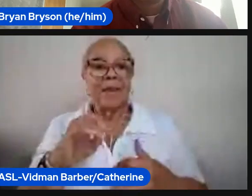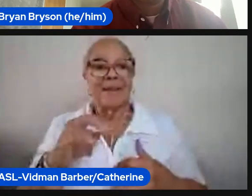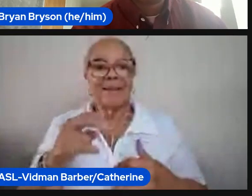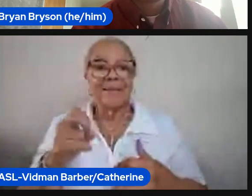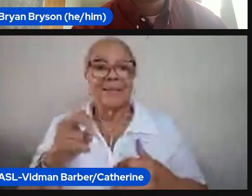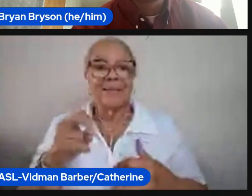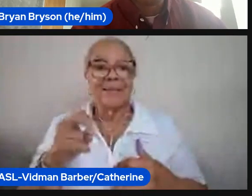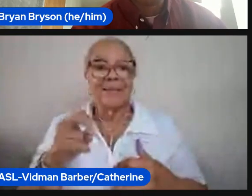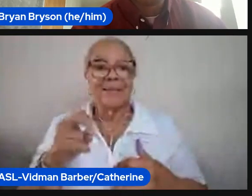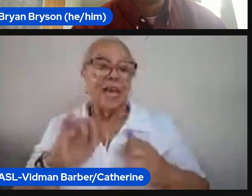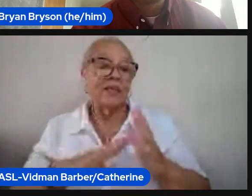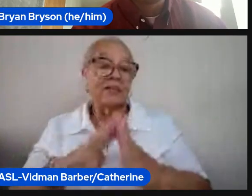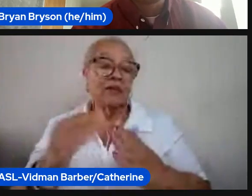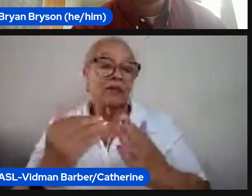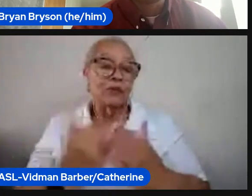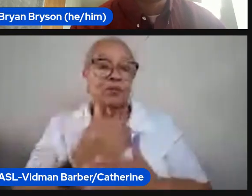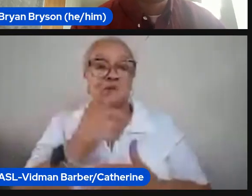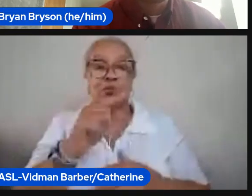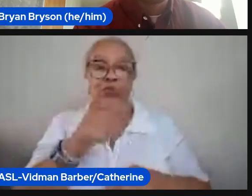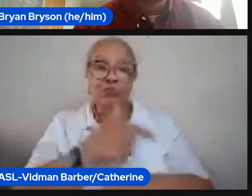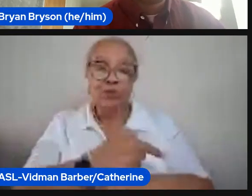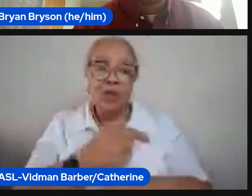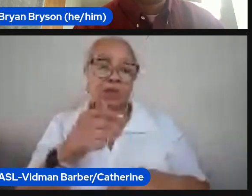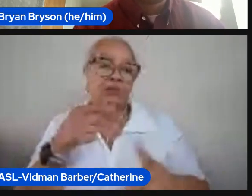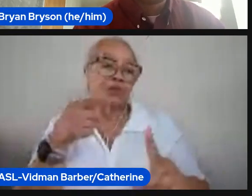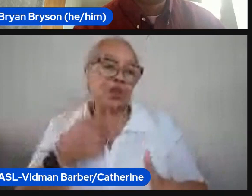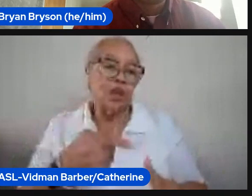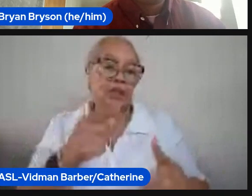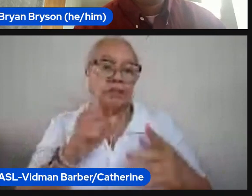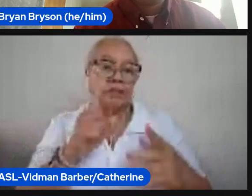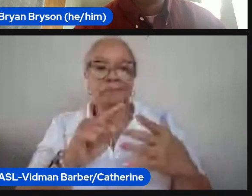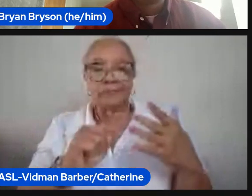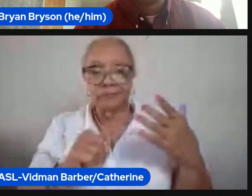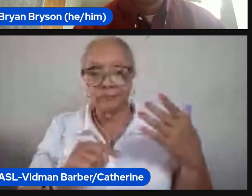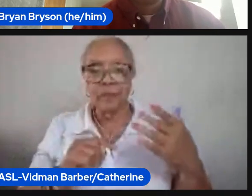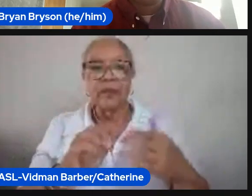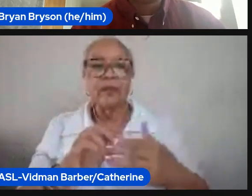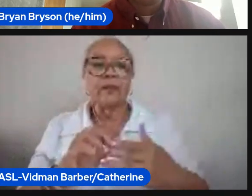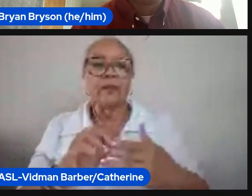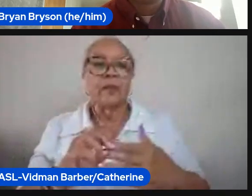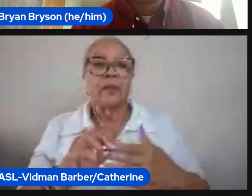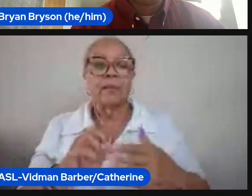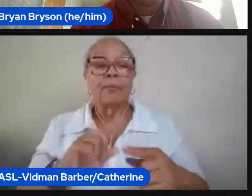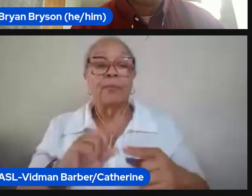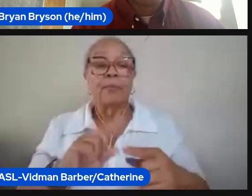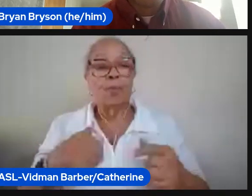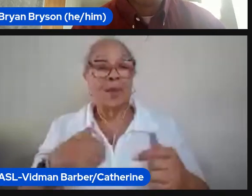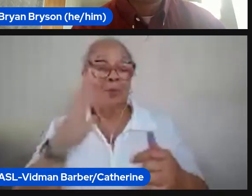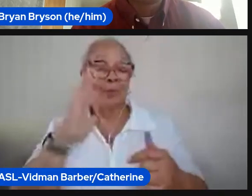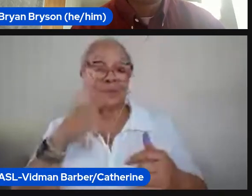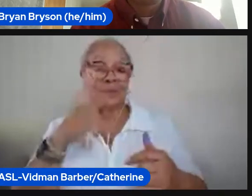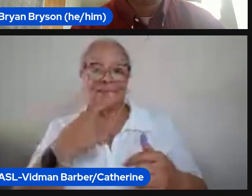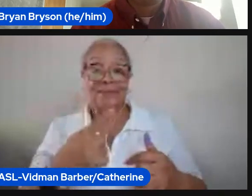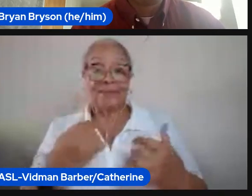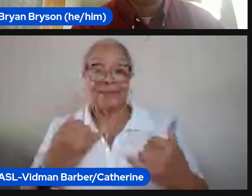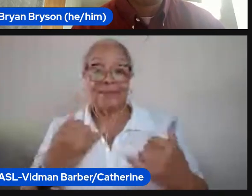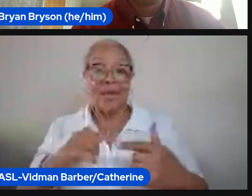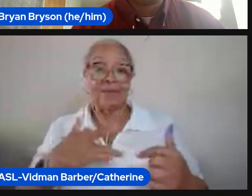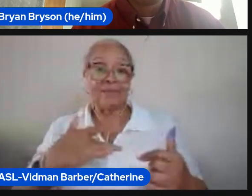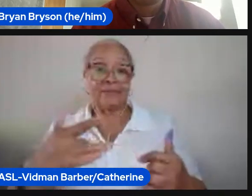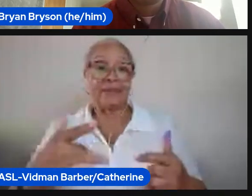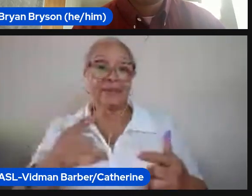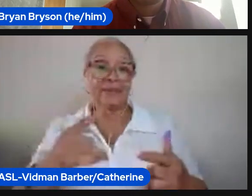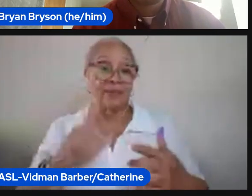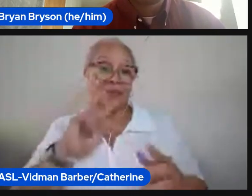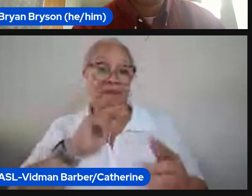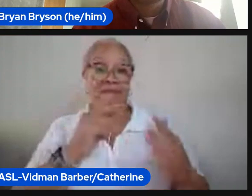new drugs, new targets, et cetera, et cetera. And I think the thing that I'll say here is that I tend to be of the viewpoint